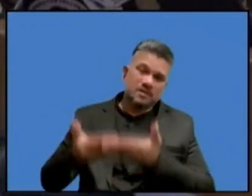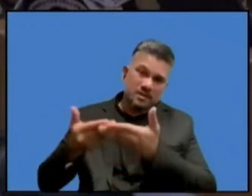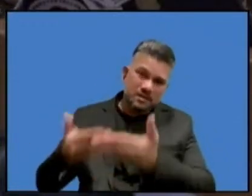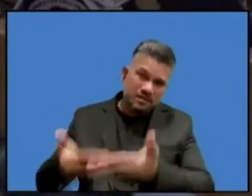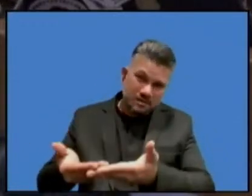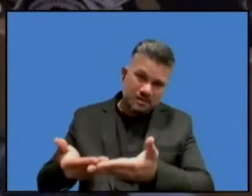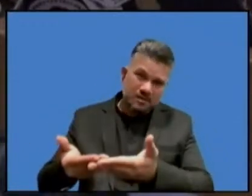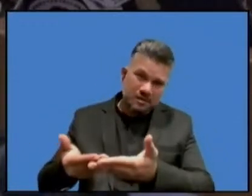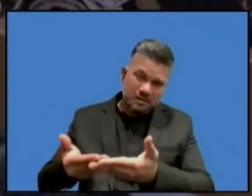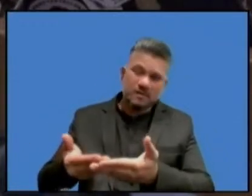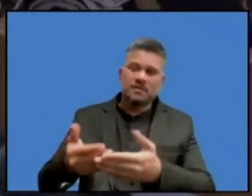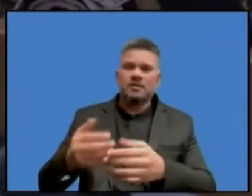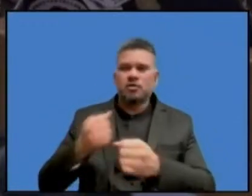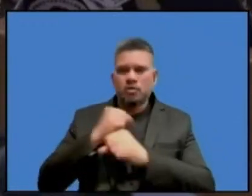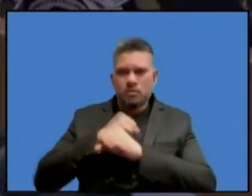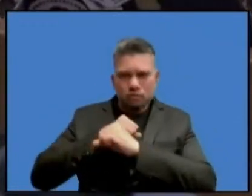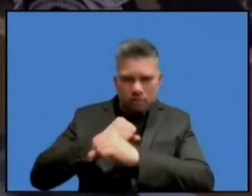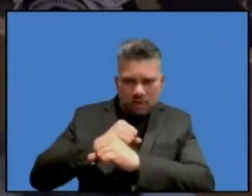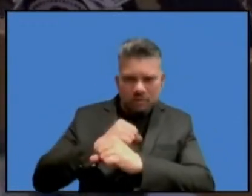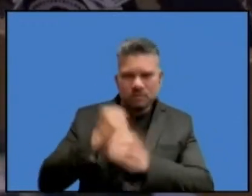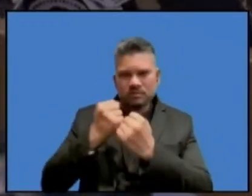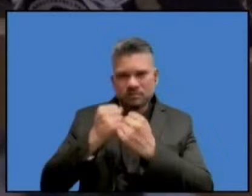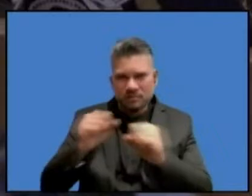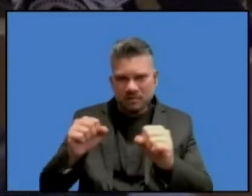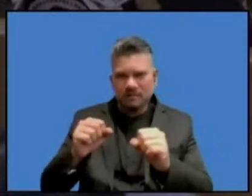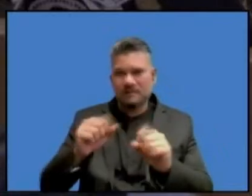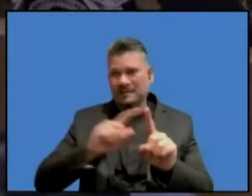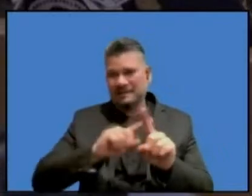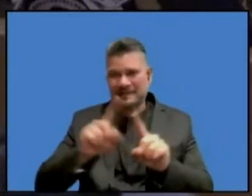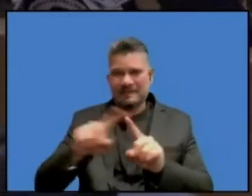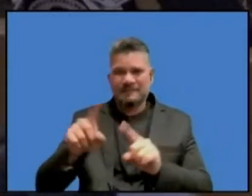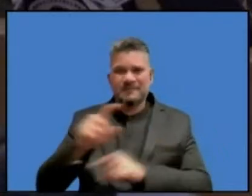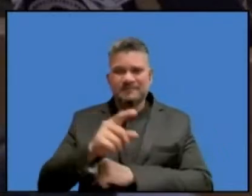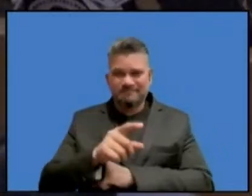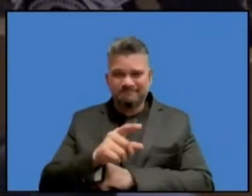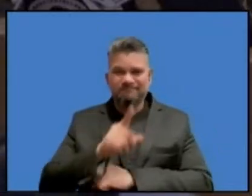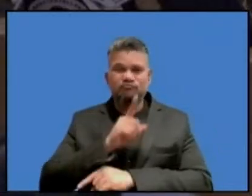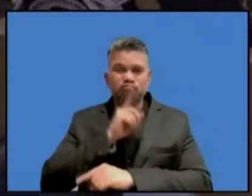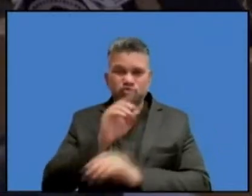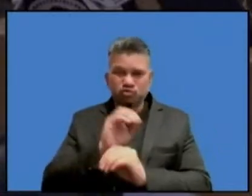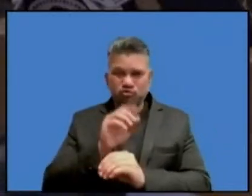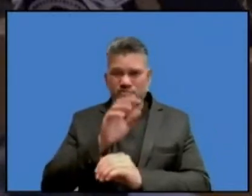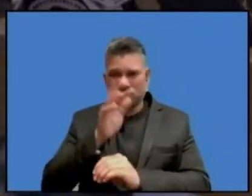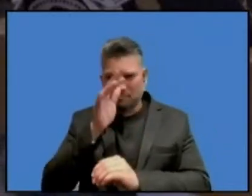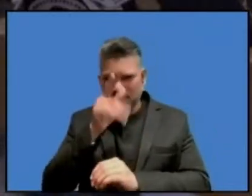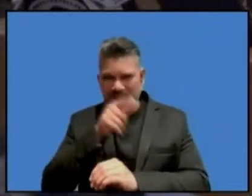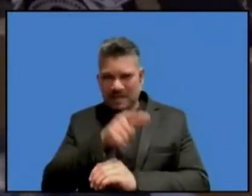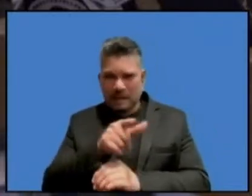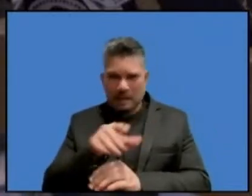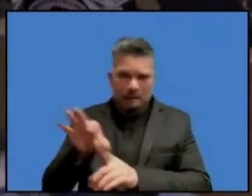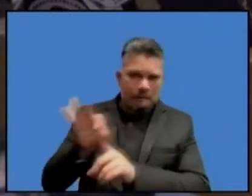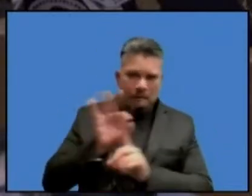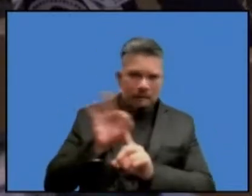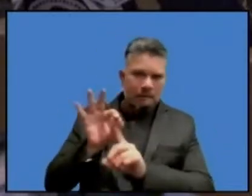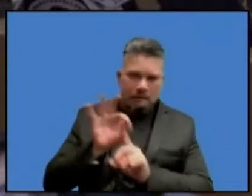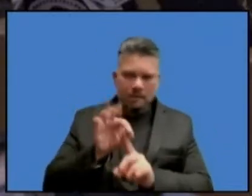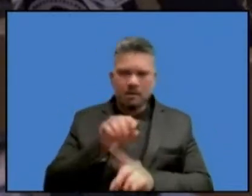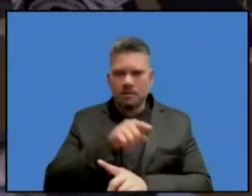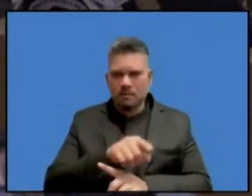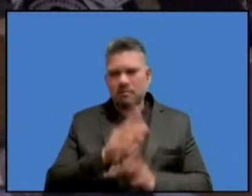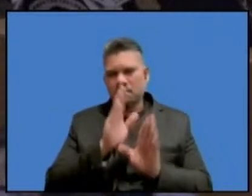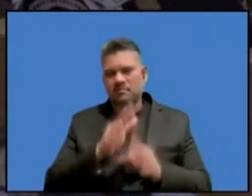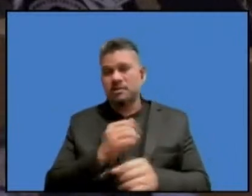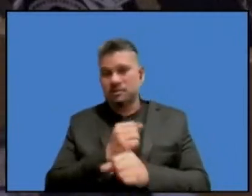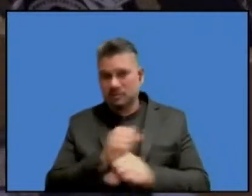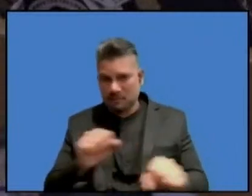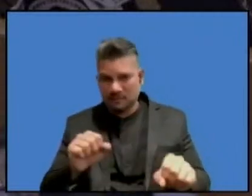various illegal recruitment schemes make Indonesian citizens as an easy target of labor